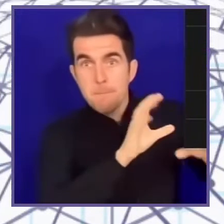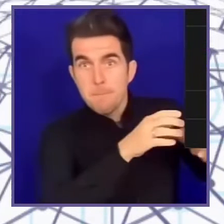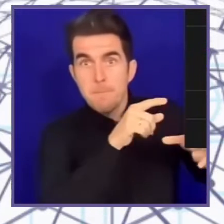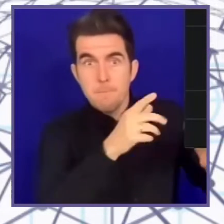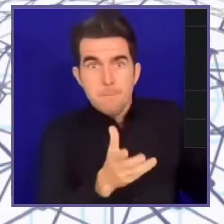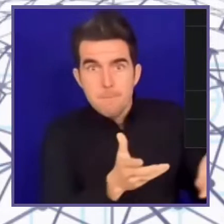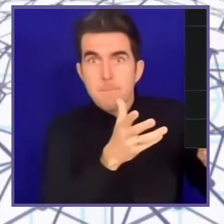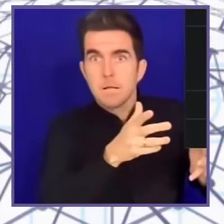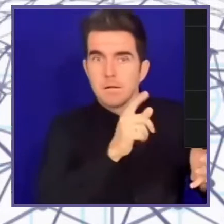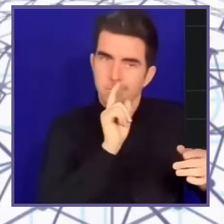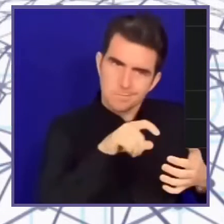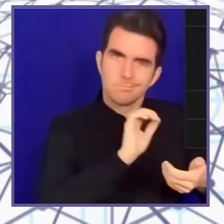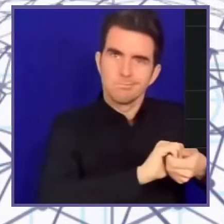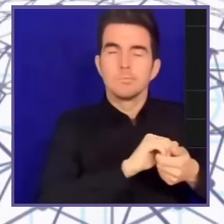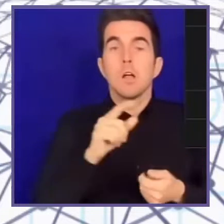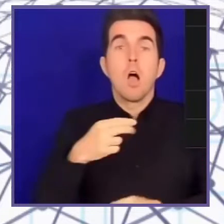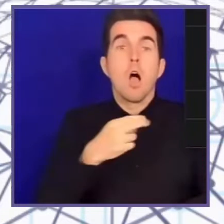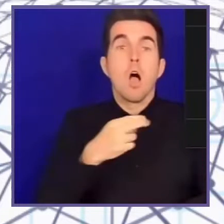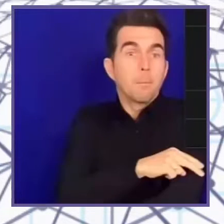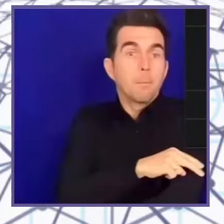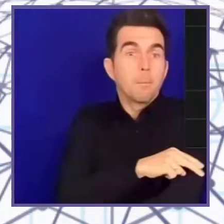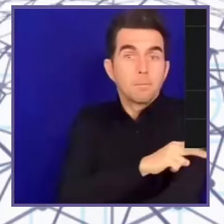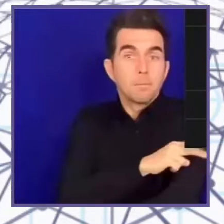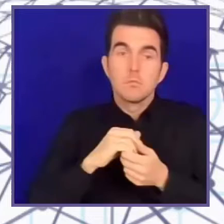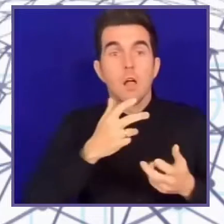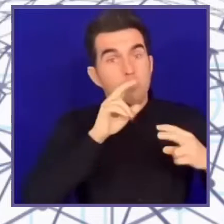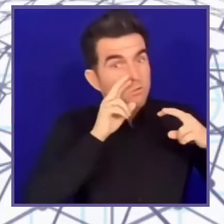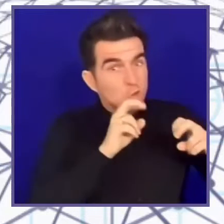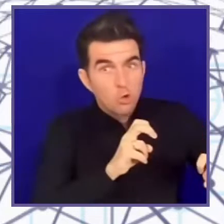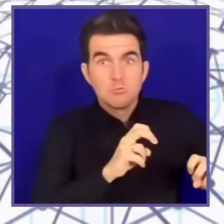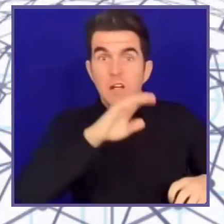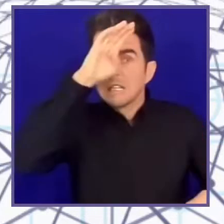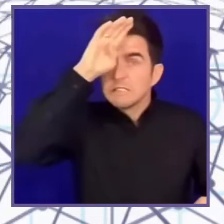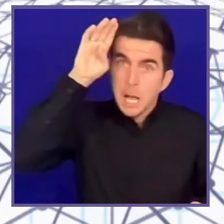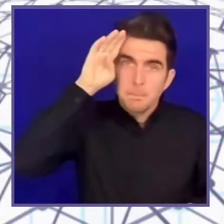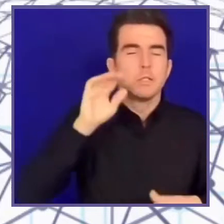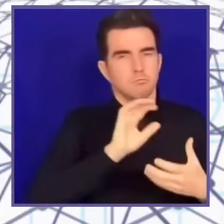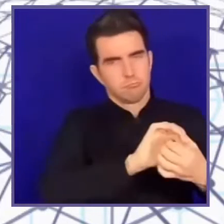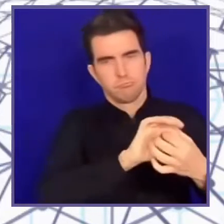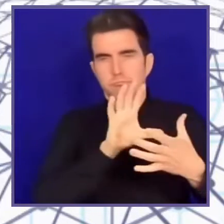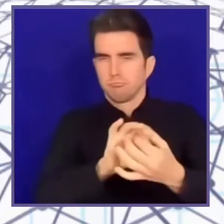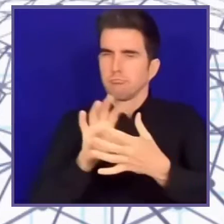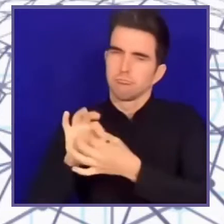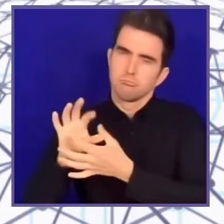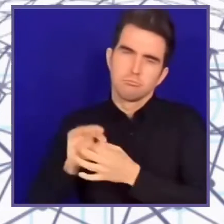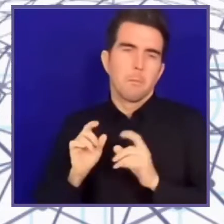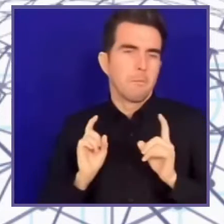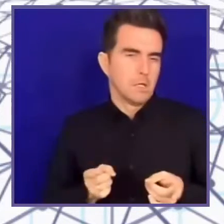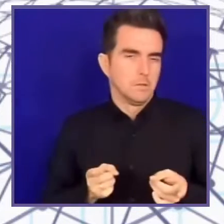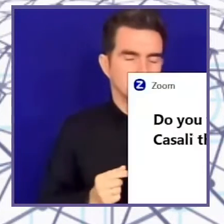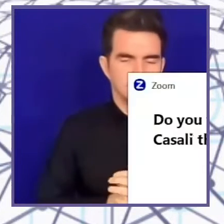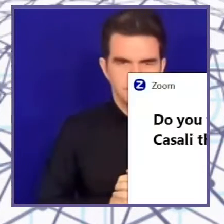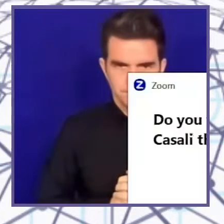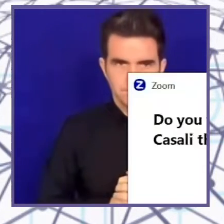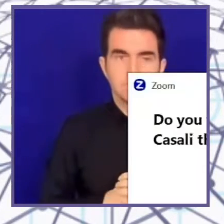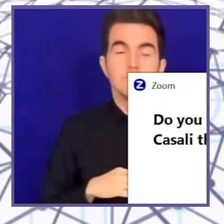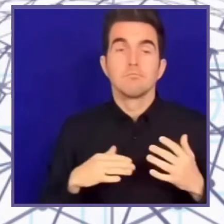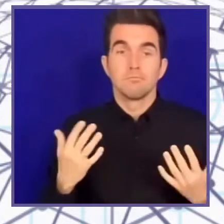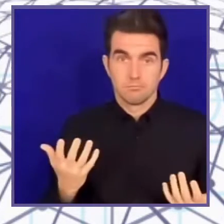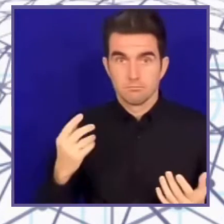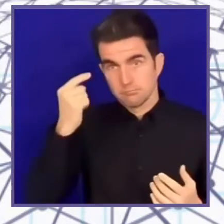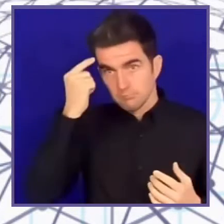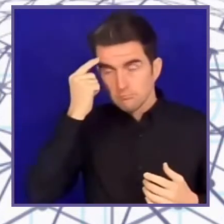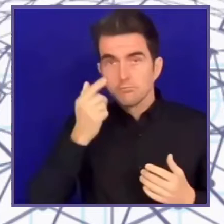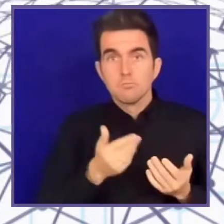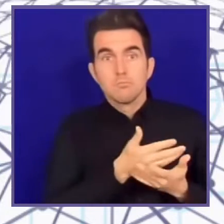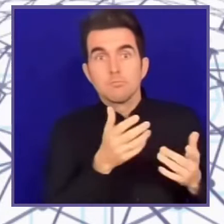institutions. And of course, end users are a part of all the development. They're end